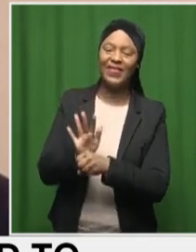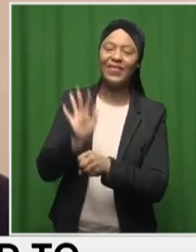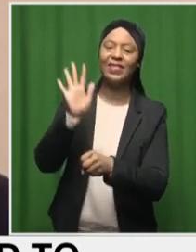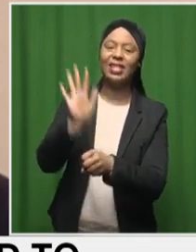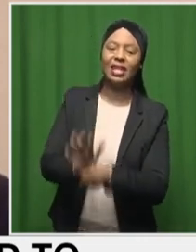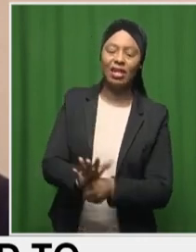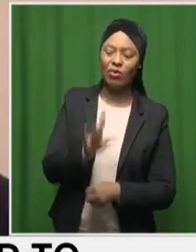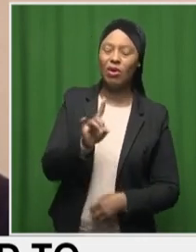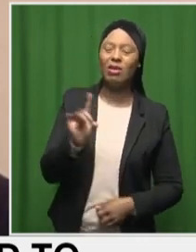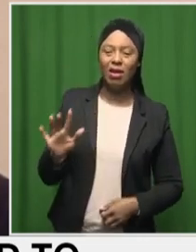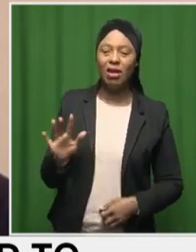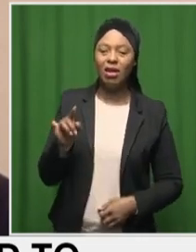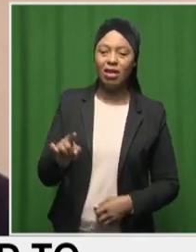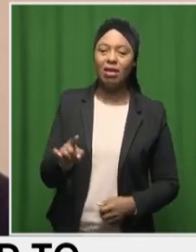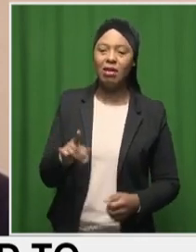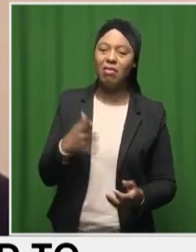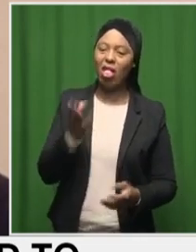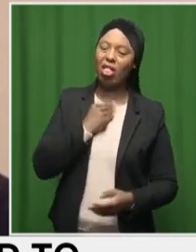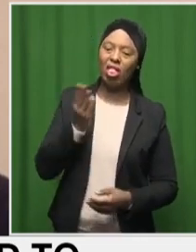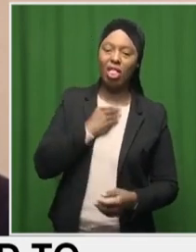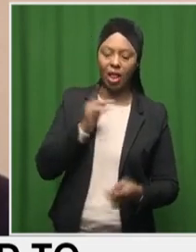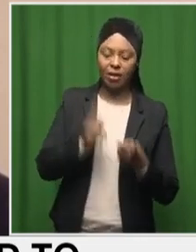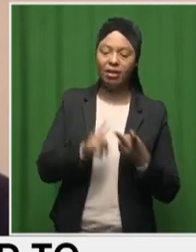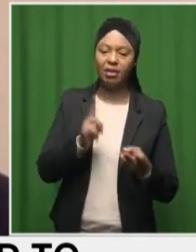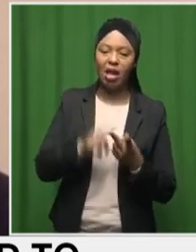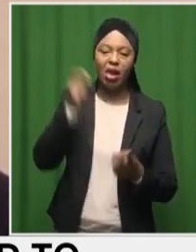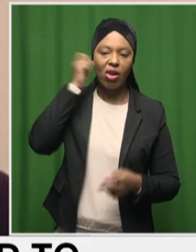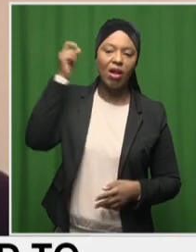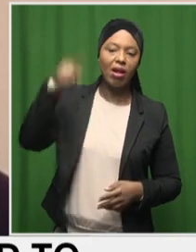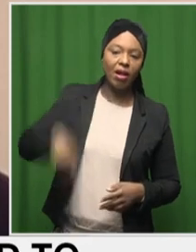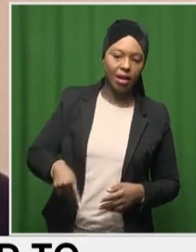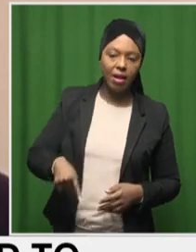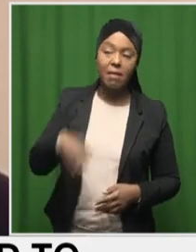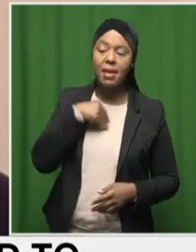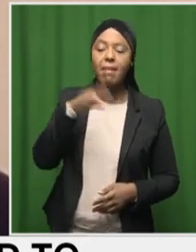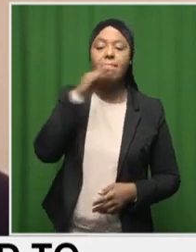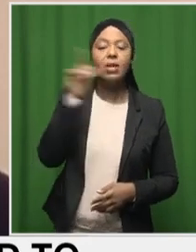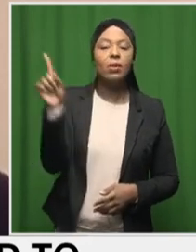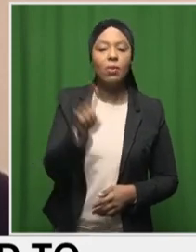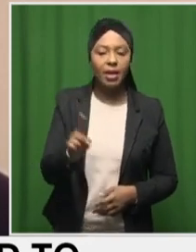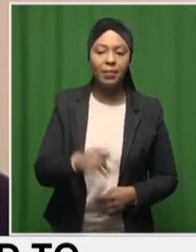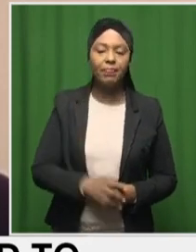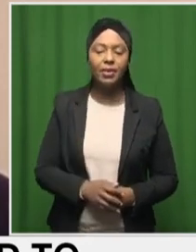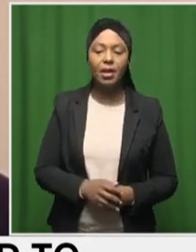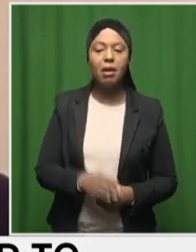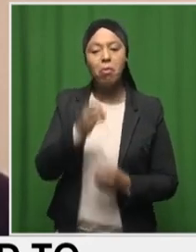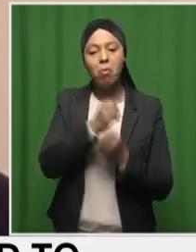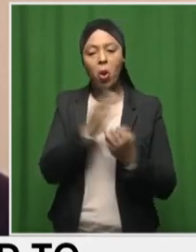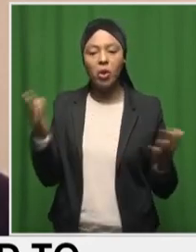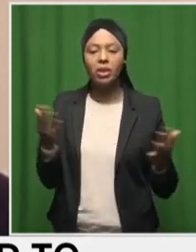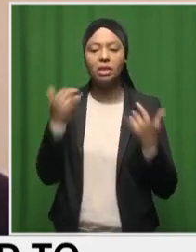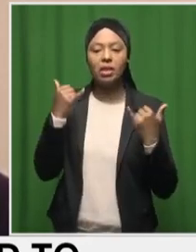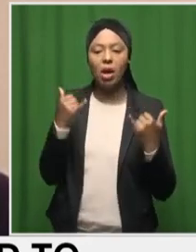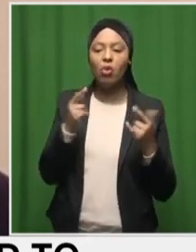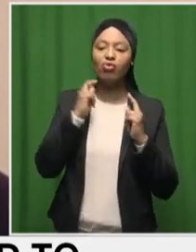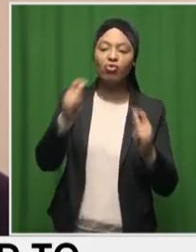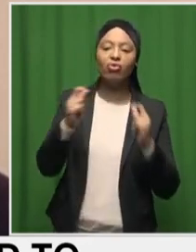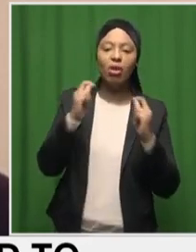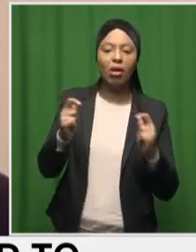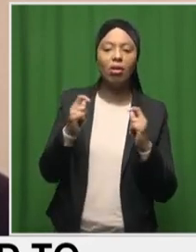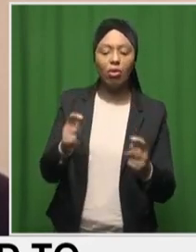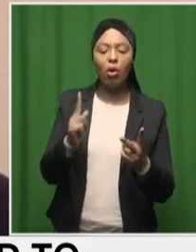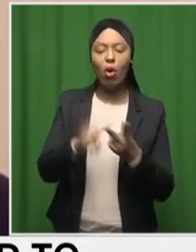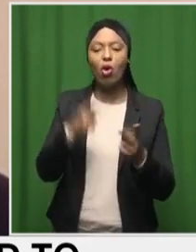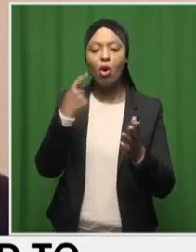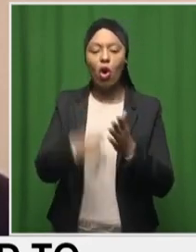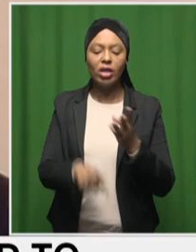been completely undermined and neglected. What do I mean by that? Its underpinnings, be it transportation, be it ports,